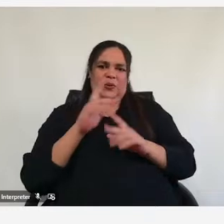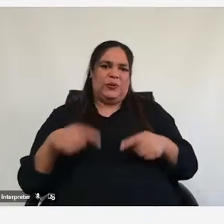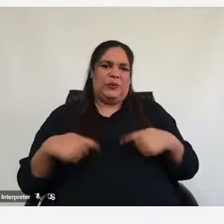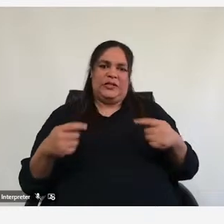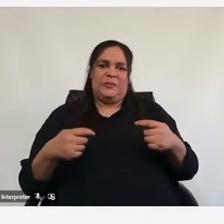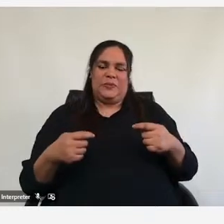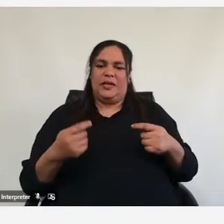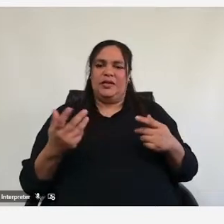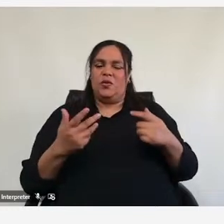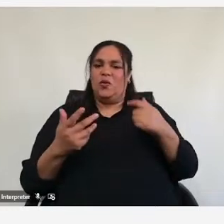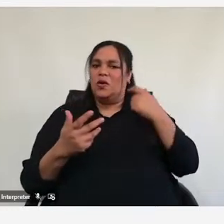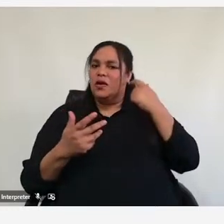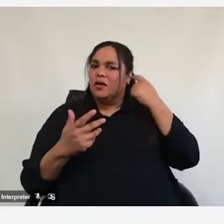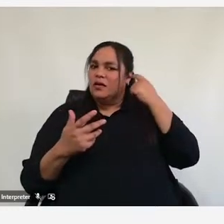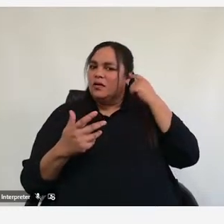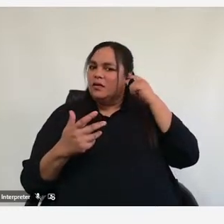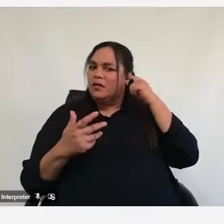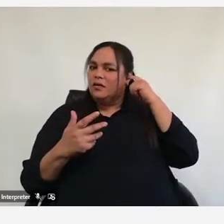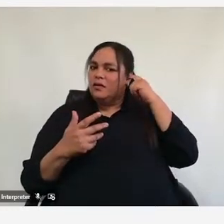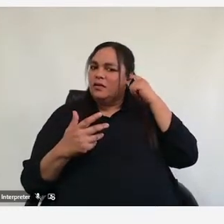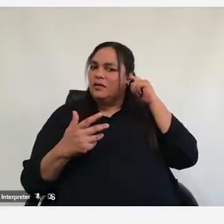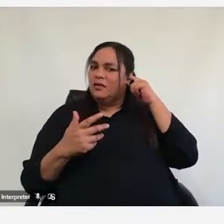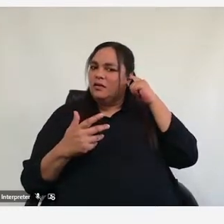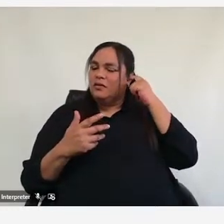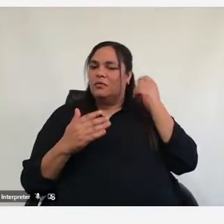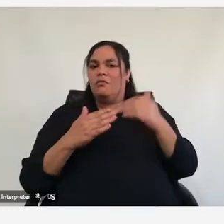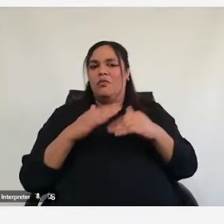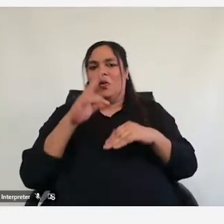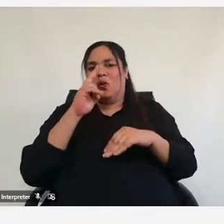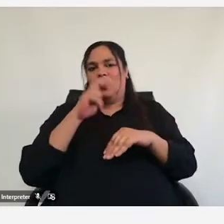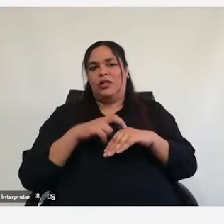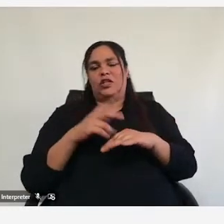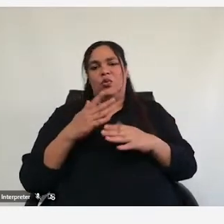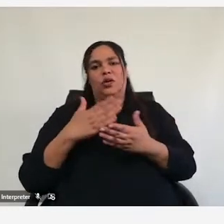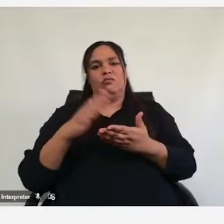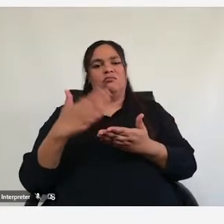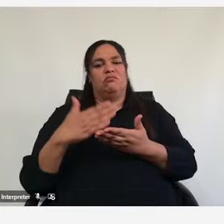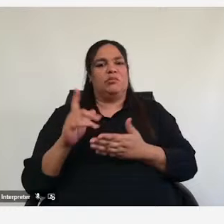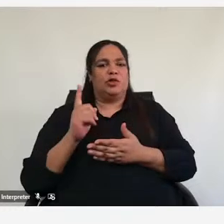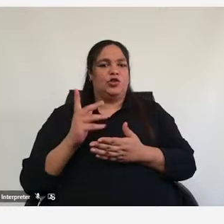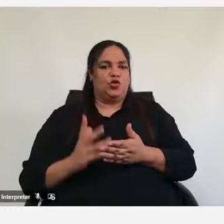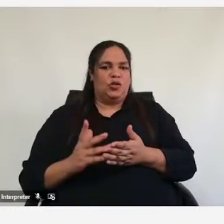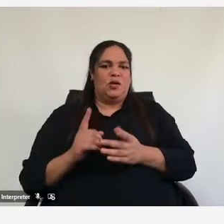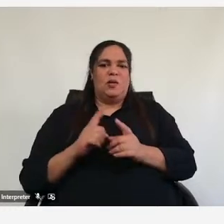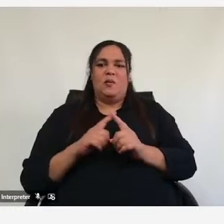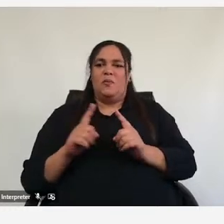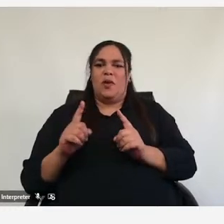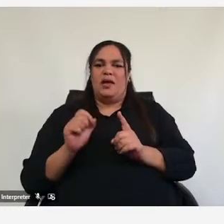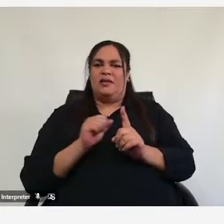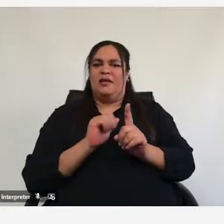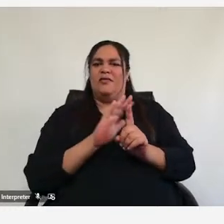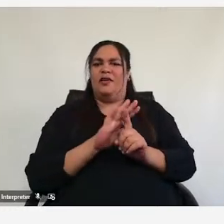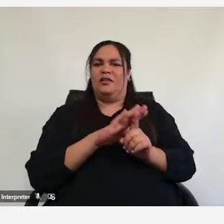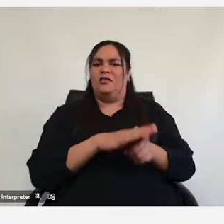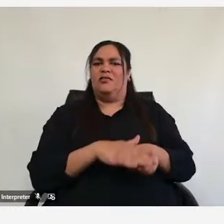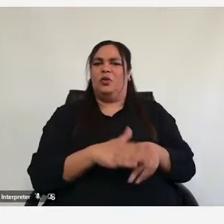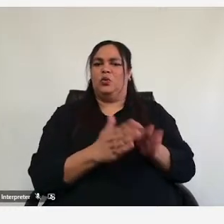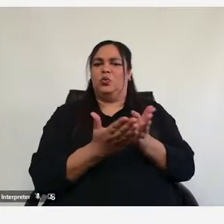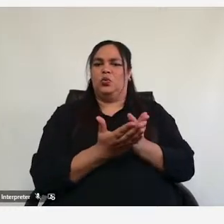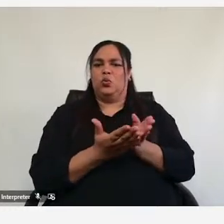where most is needed, while retrenched teachers, which affect disadvantaged